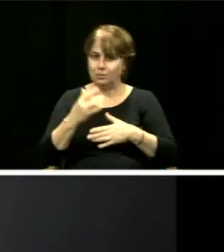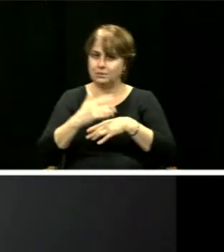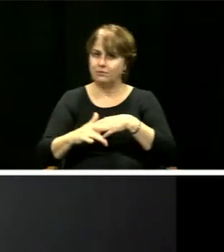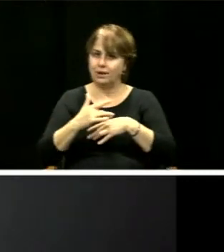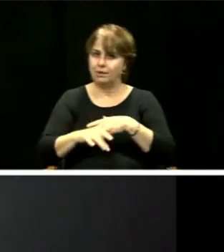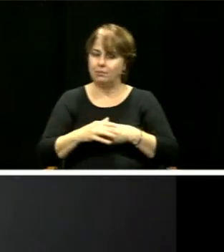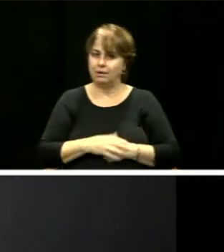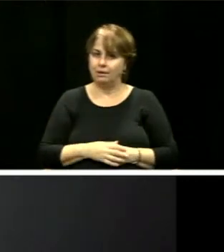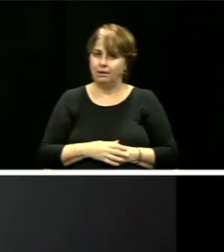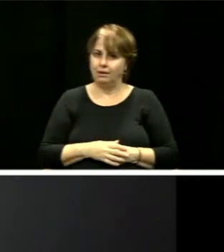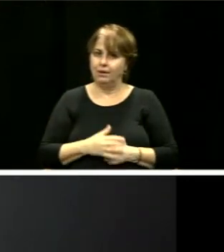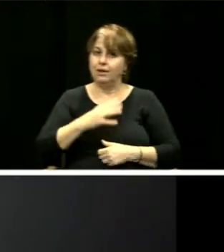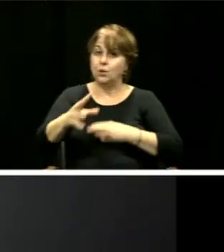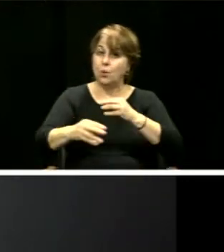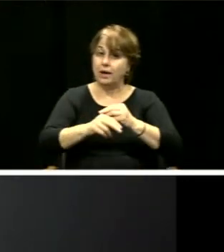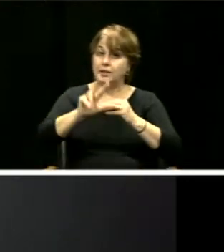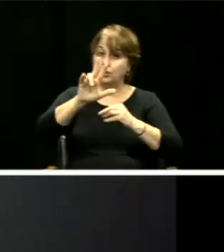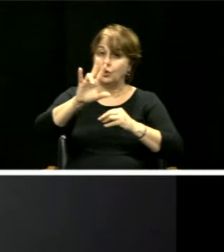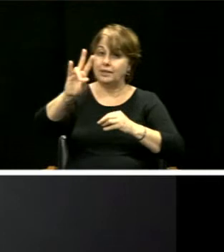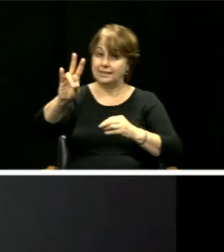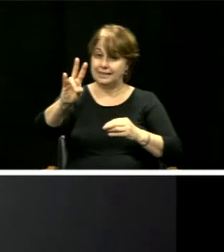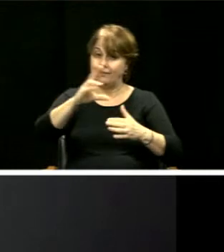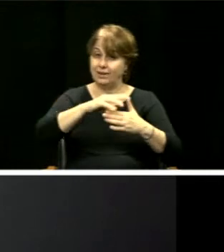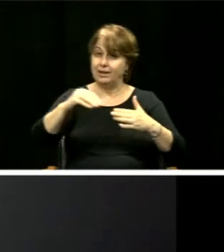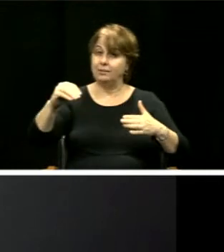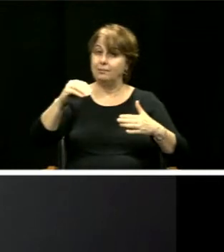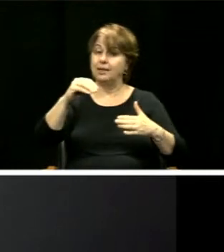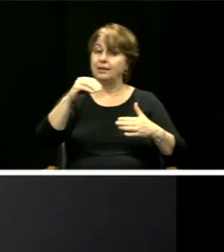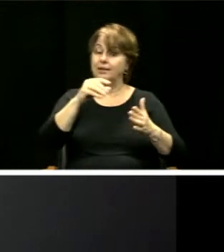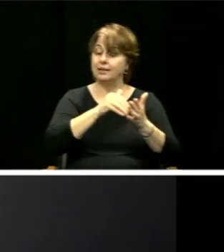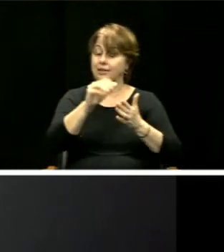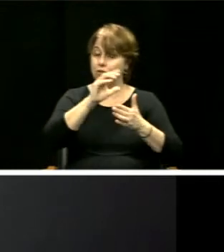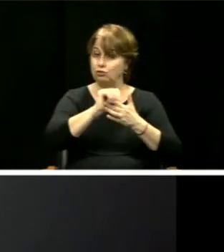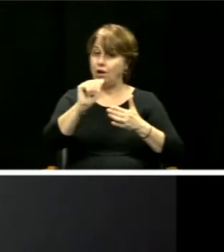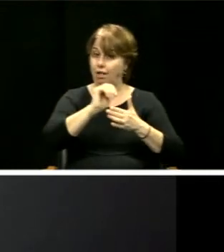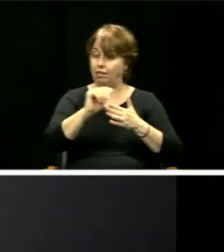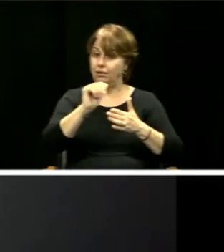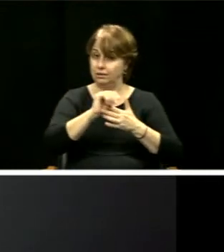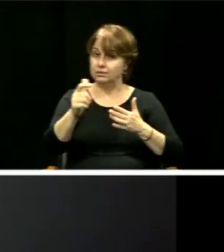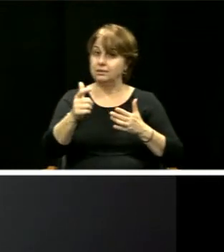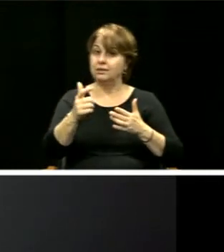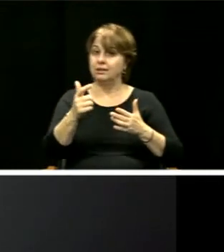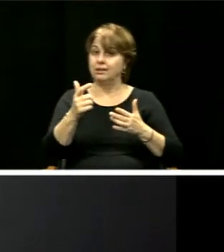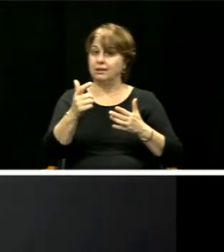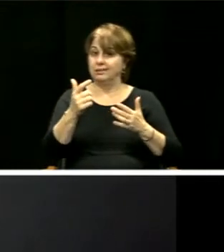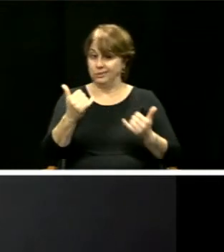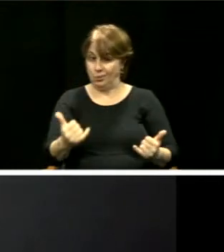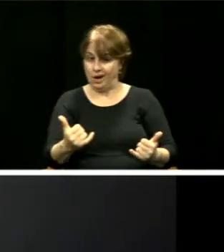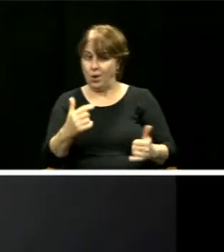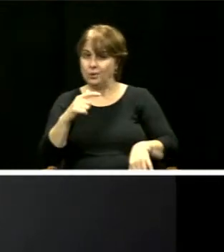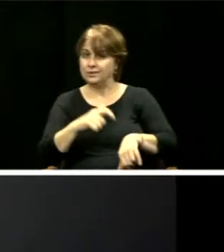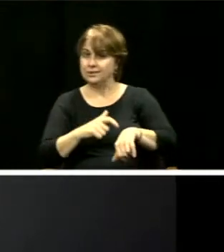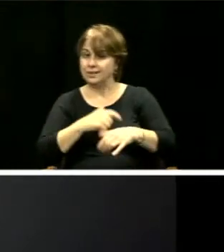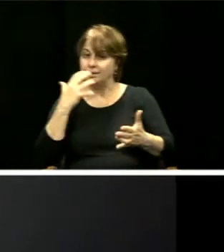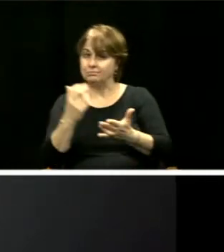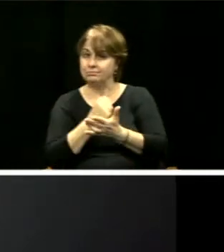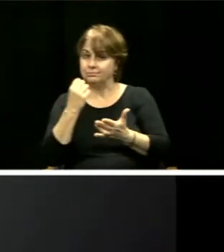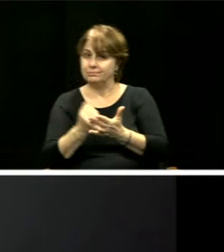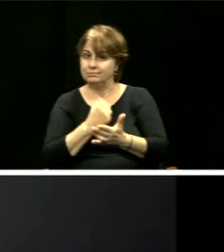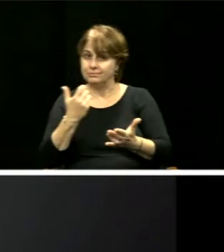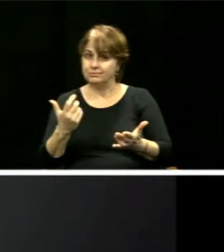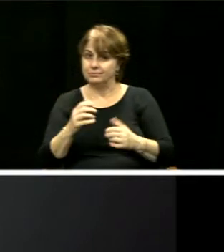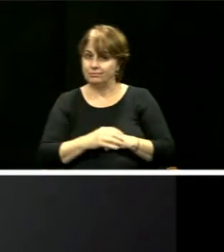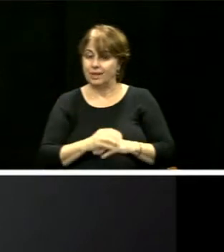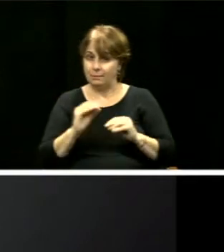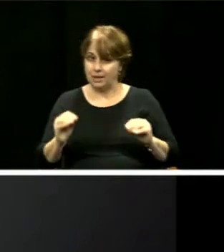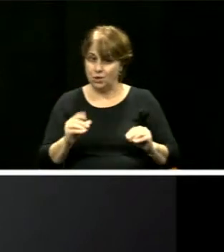had $37 million dropped in your lap by the federal government. Now's the time. Nobody is occupying